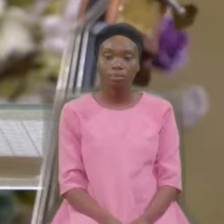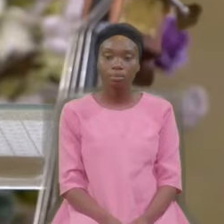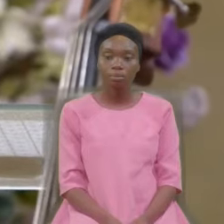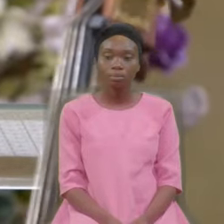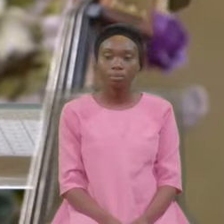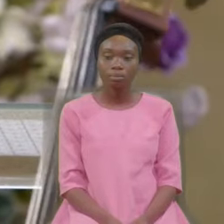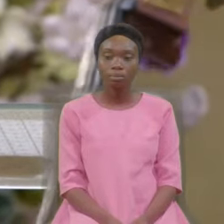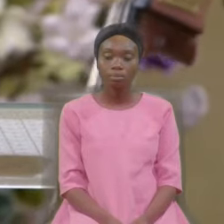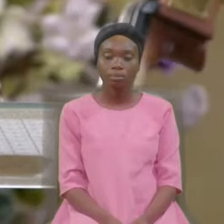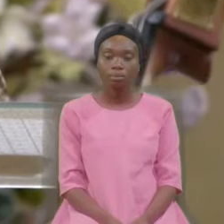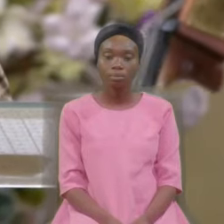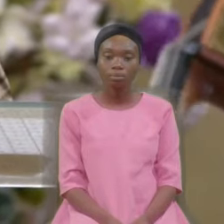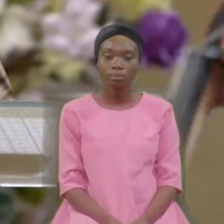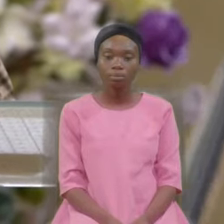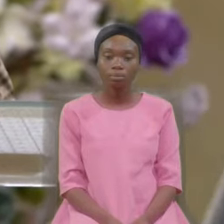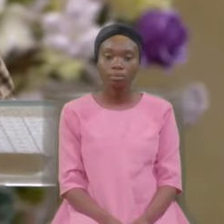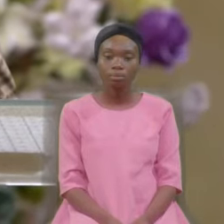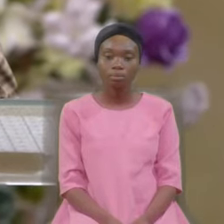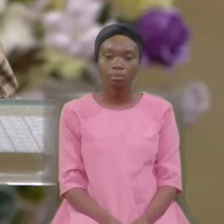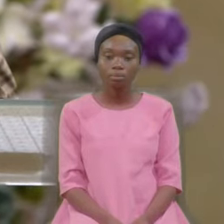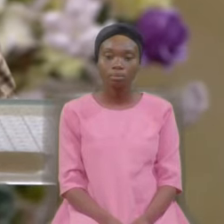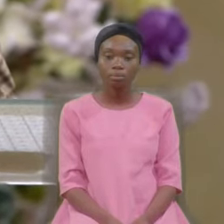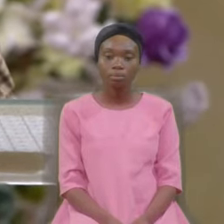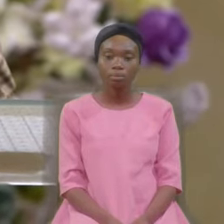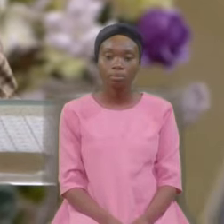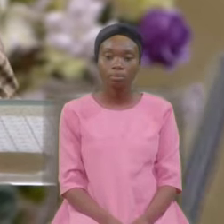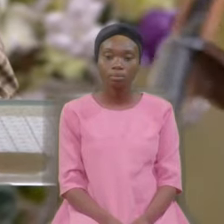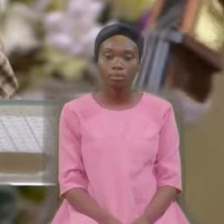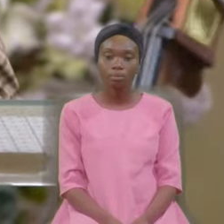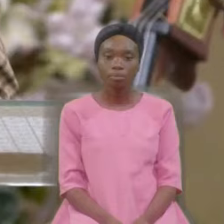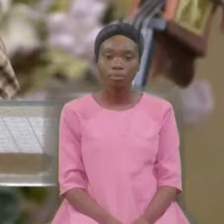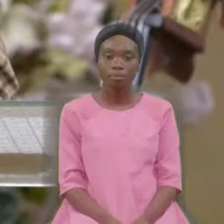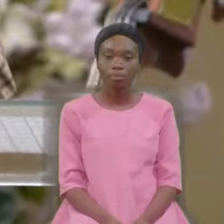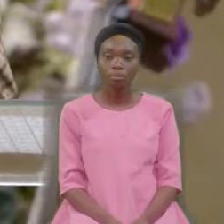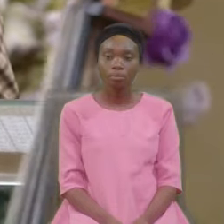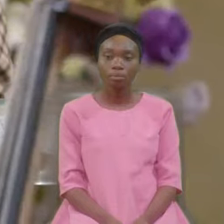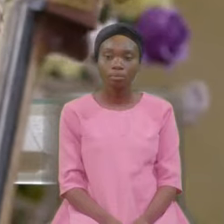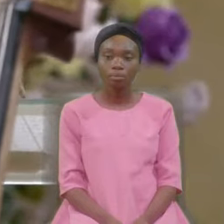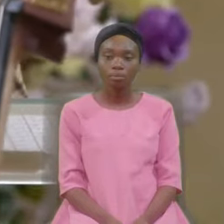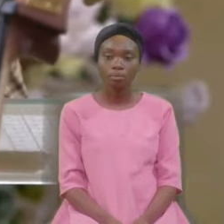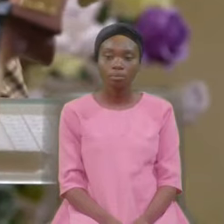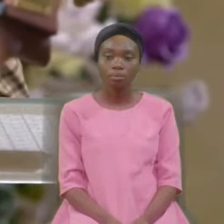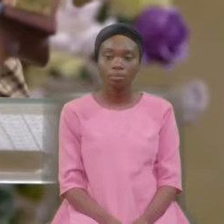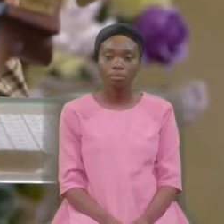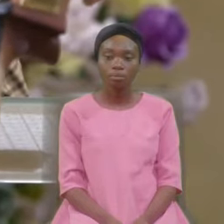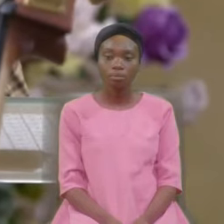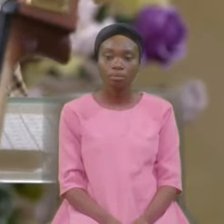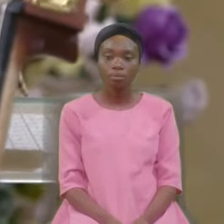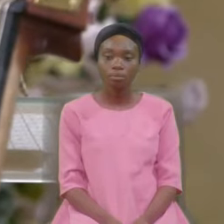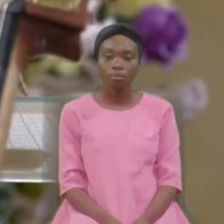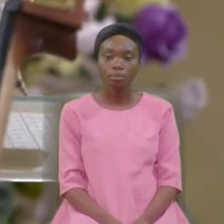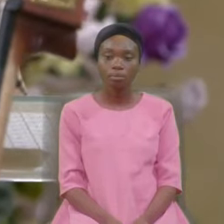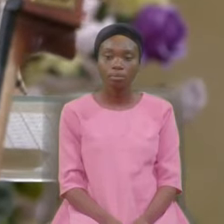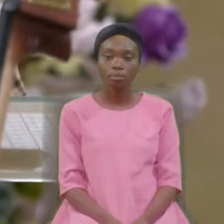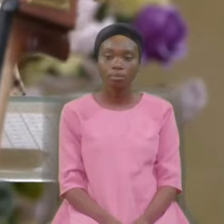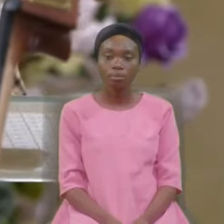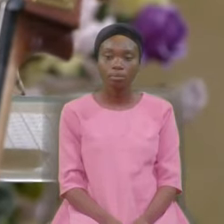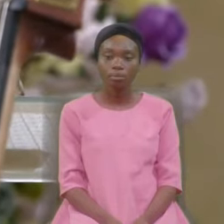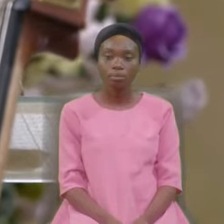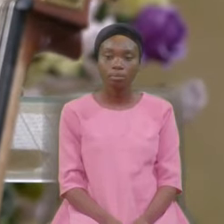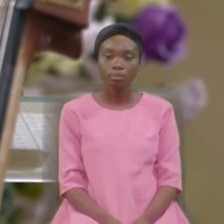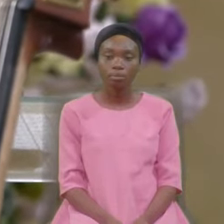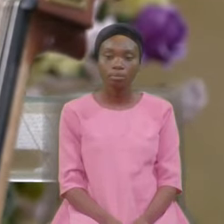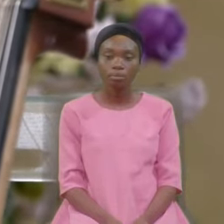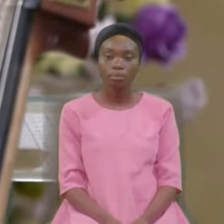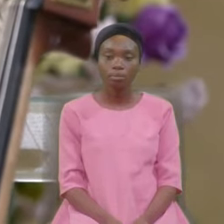in the Lord, secure in his control. It is life everlasting begun. To pluck from his